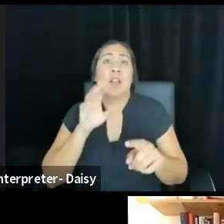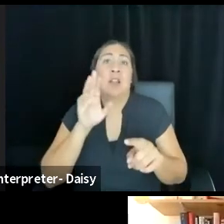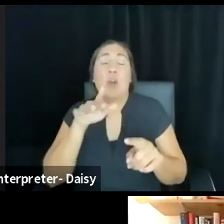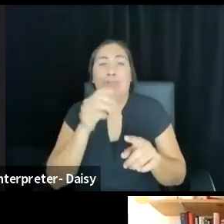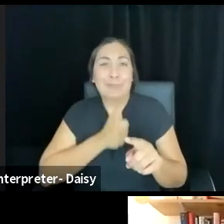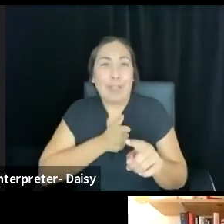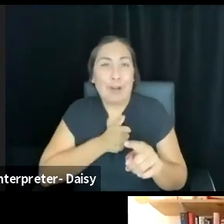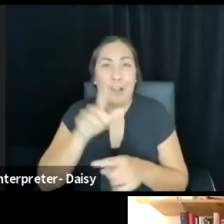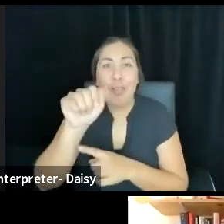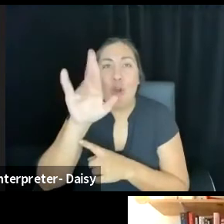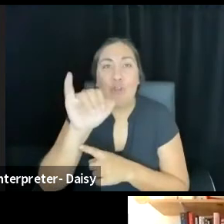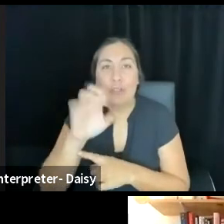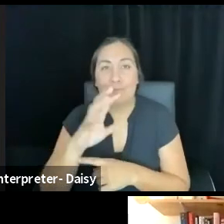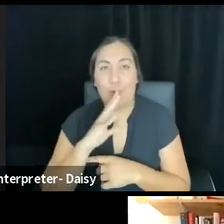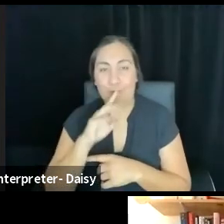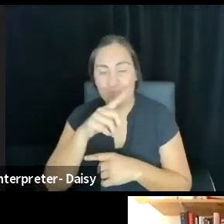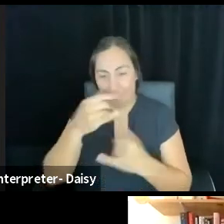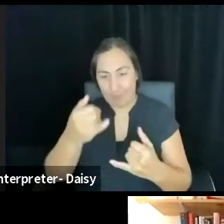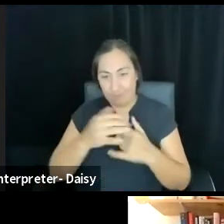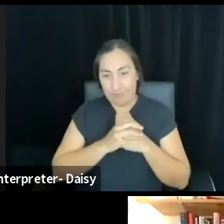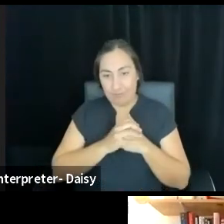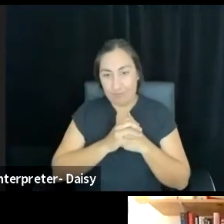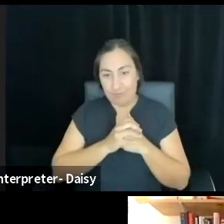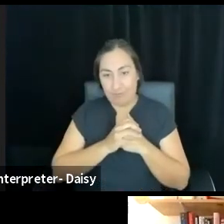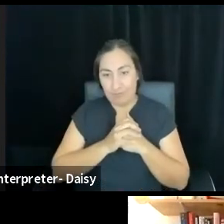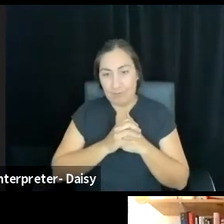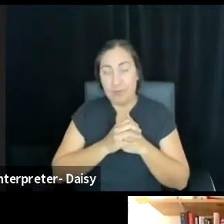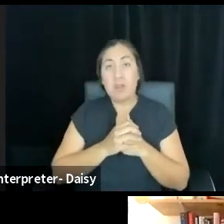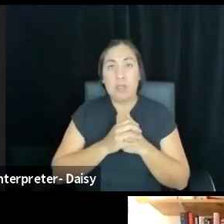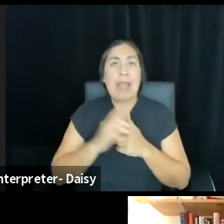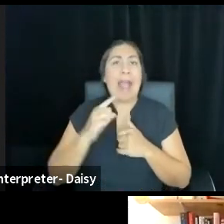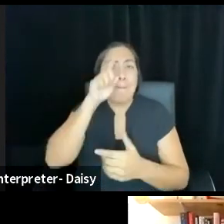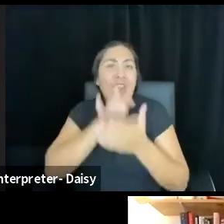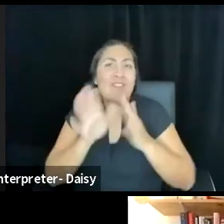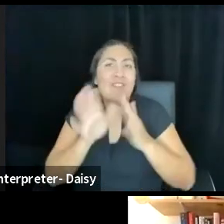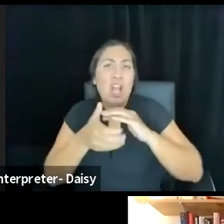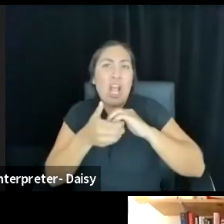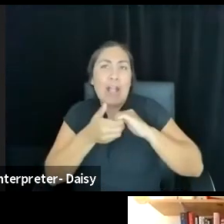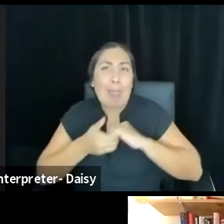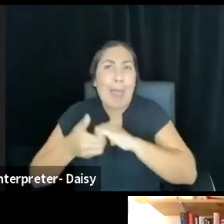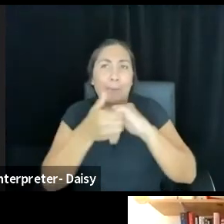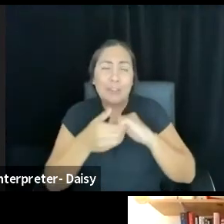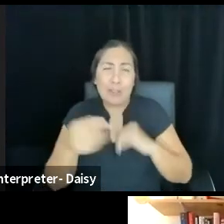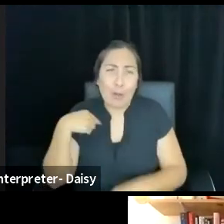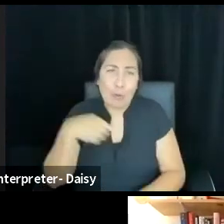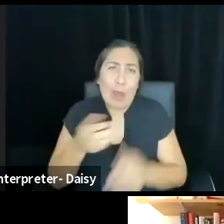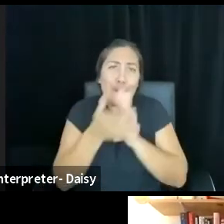to contribute to the making of the art, ultimately.